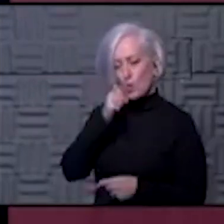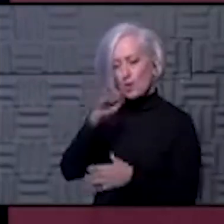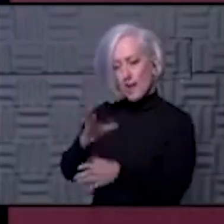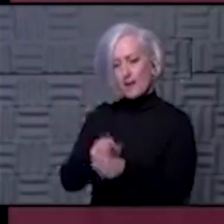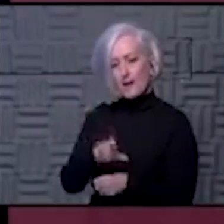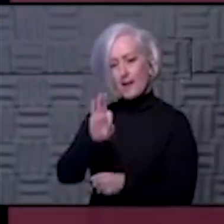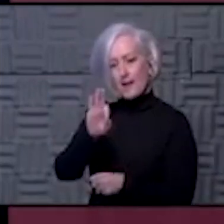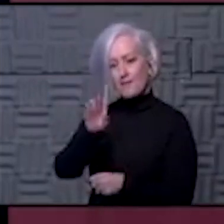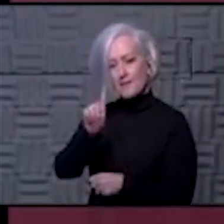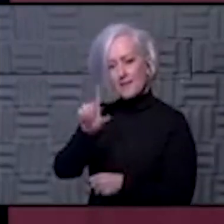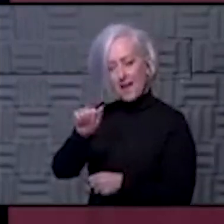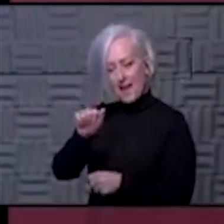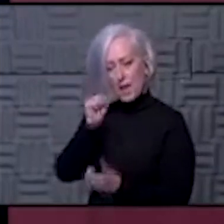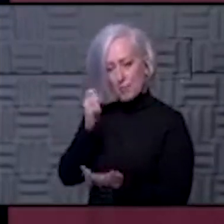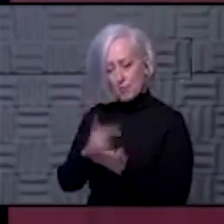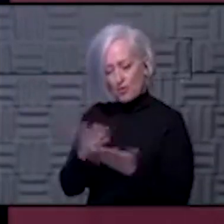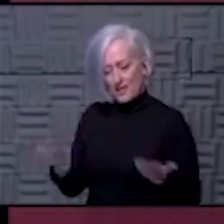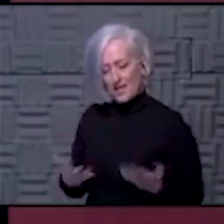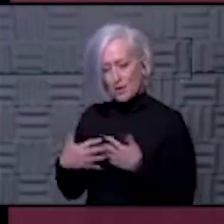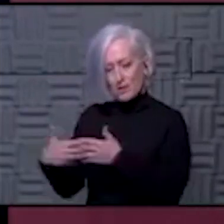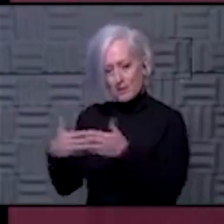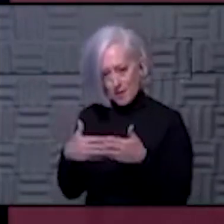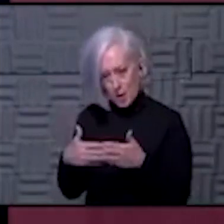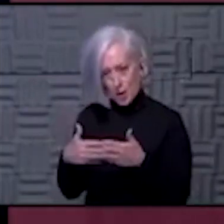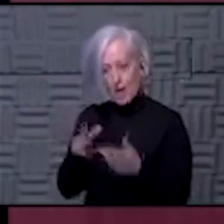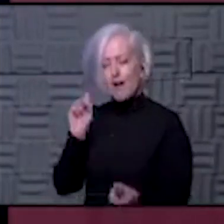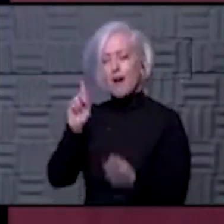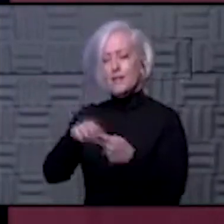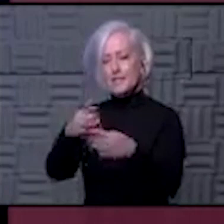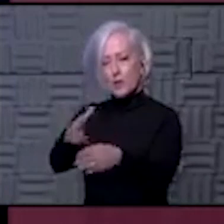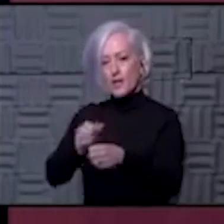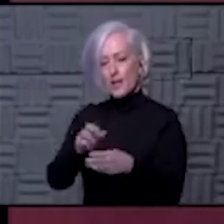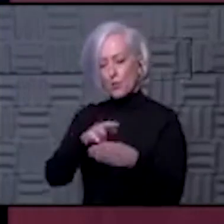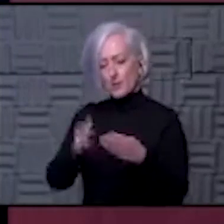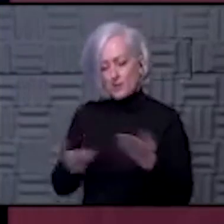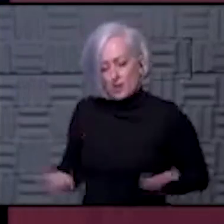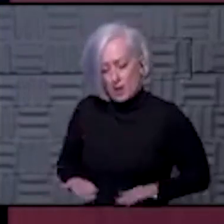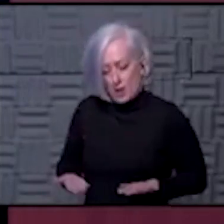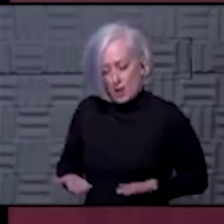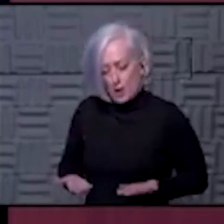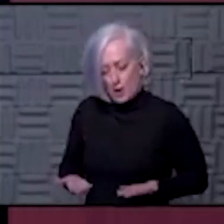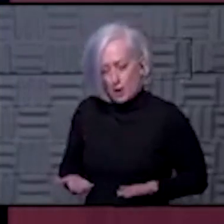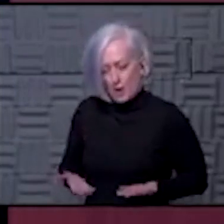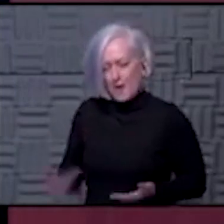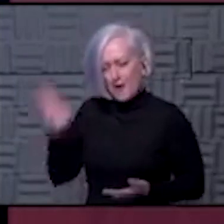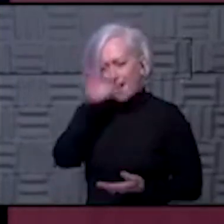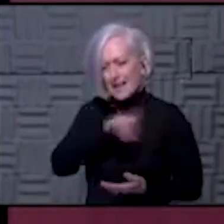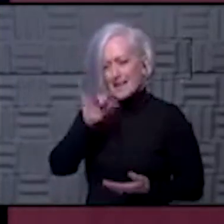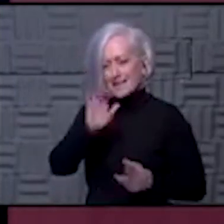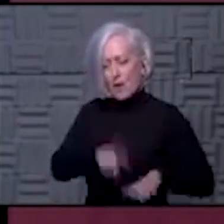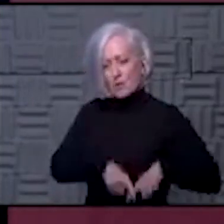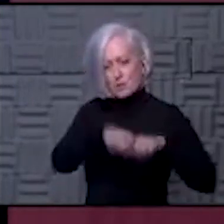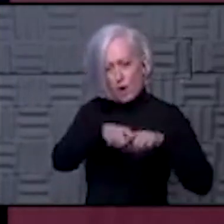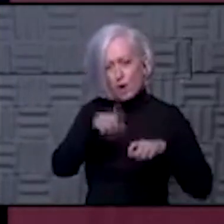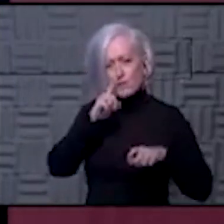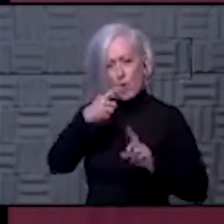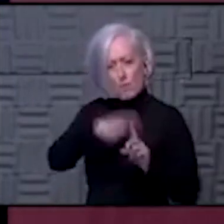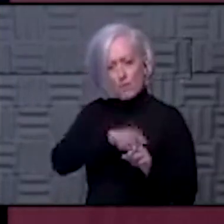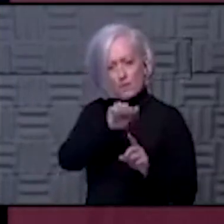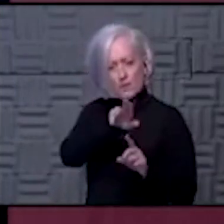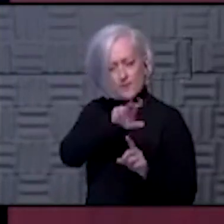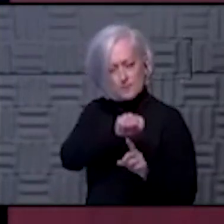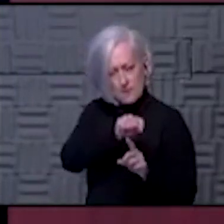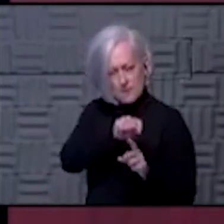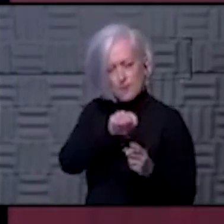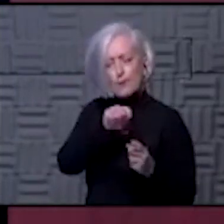approval, in our country until they get results here. Yeah, that's and I guess it was paused for September and much